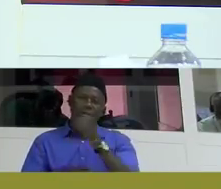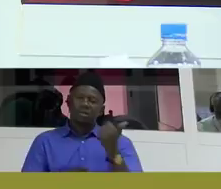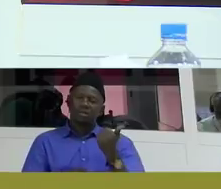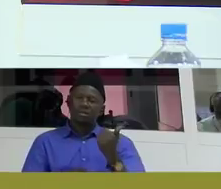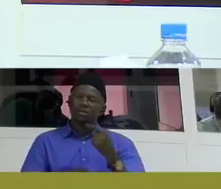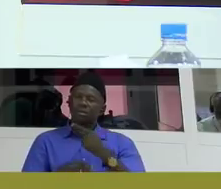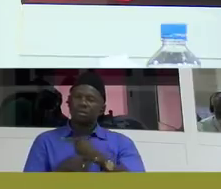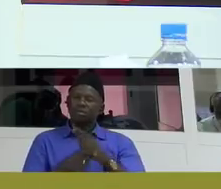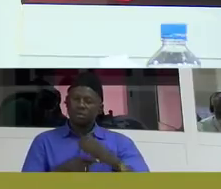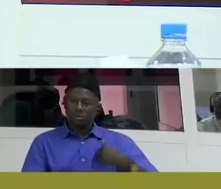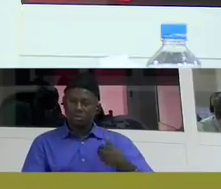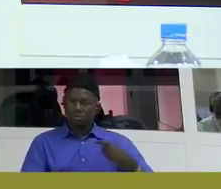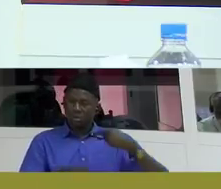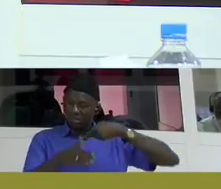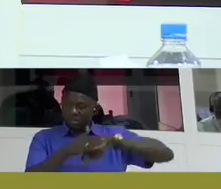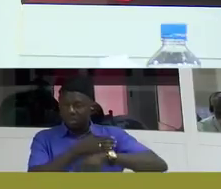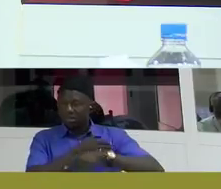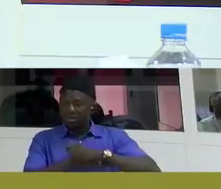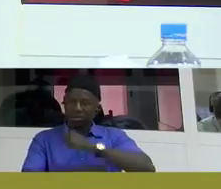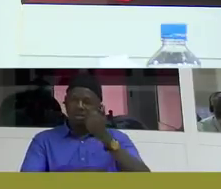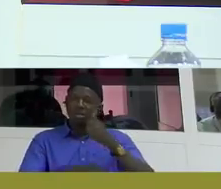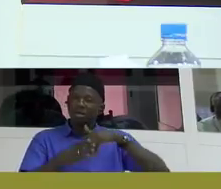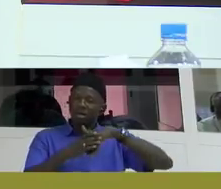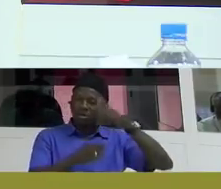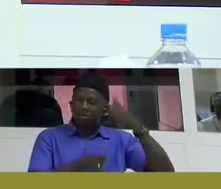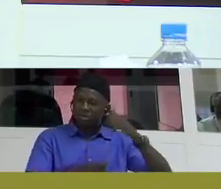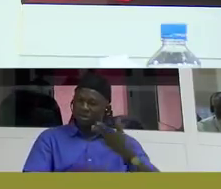inside and outside, had similar vision.